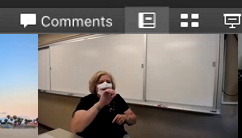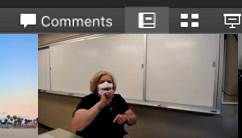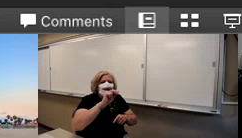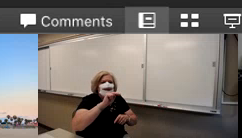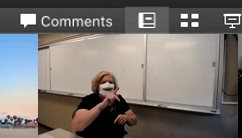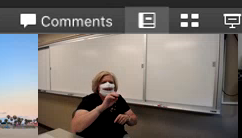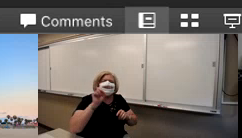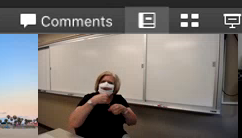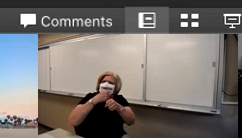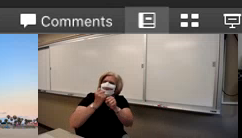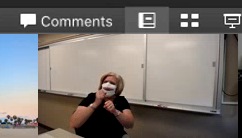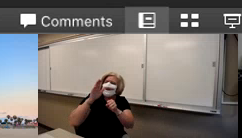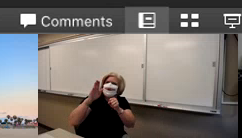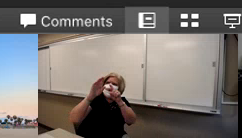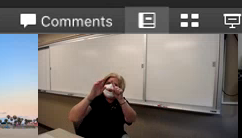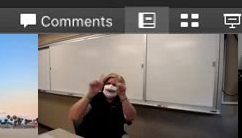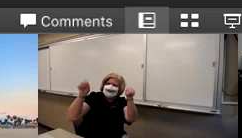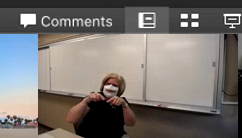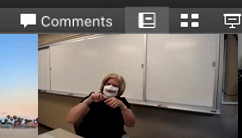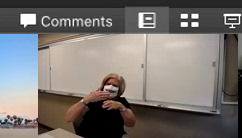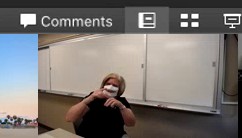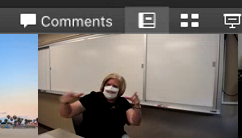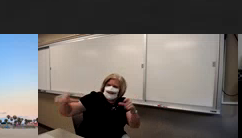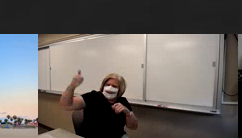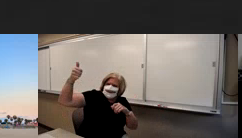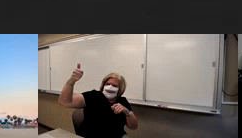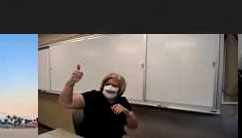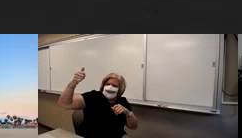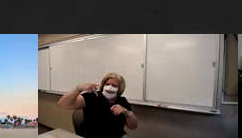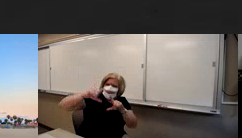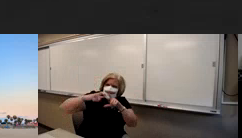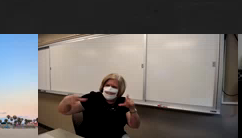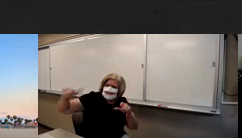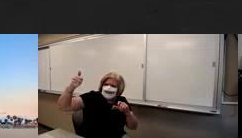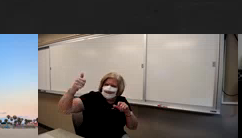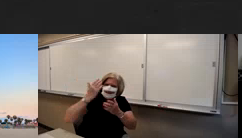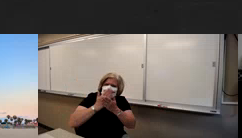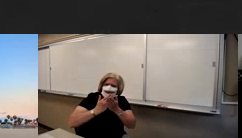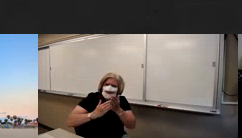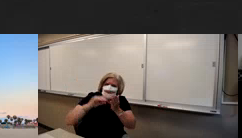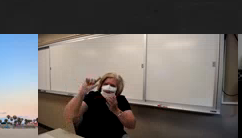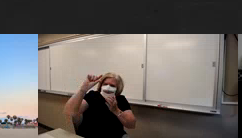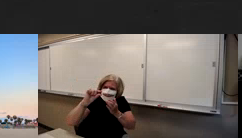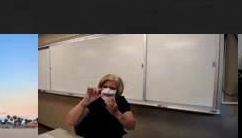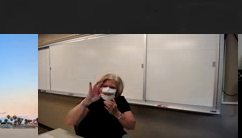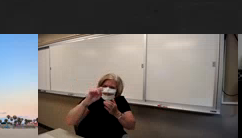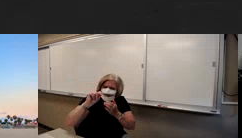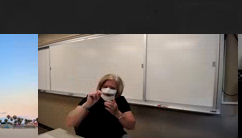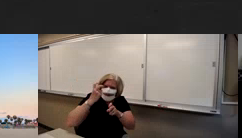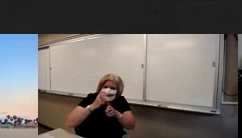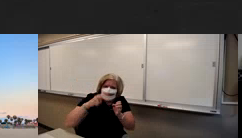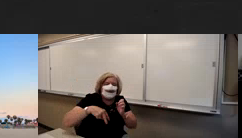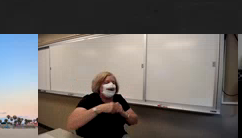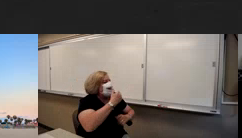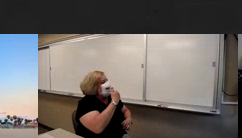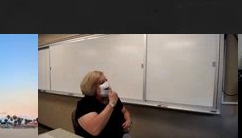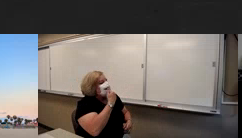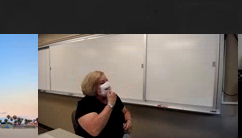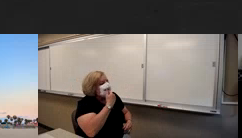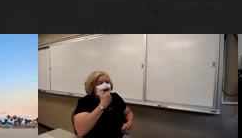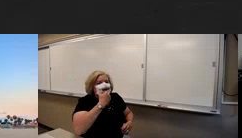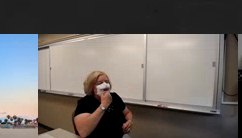can you make your screen share bigger or your PowerPoint bigger? Because some of the smaller font is hard to read. Thank you. You're welcome. I try not to do that just